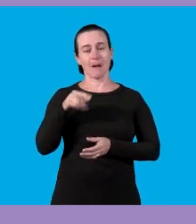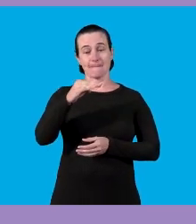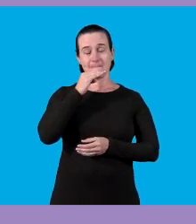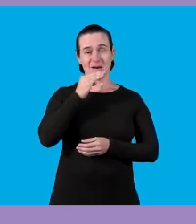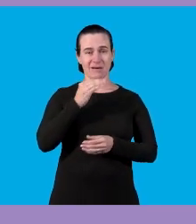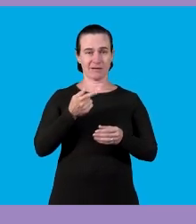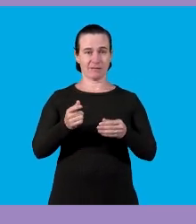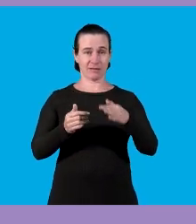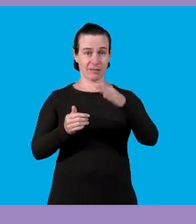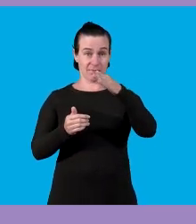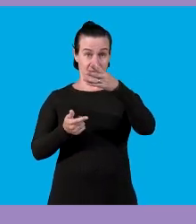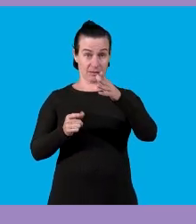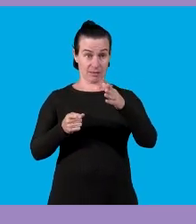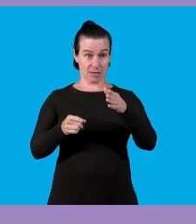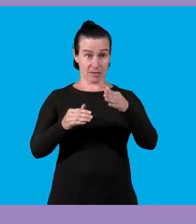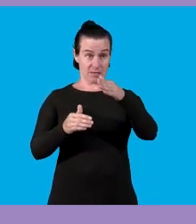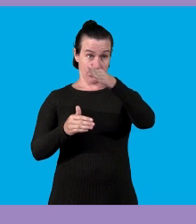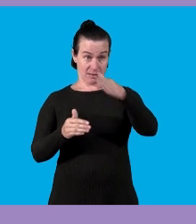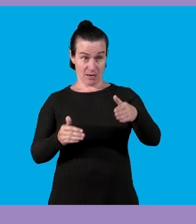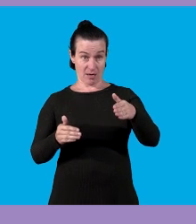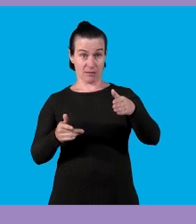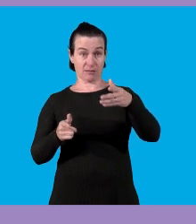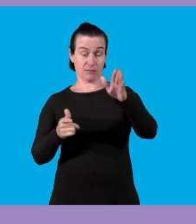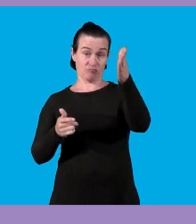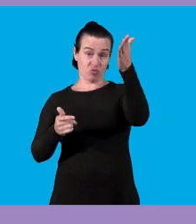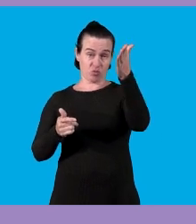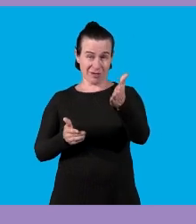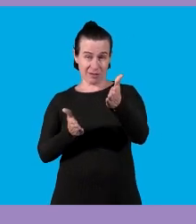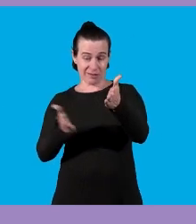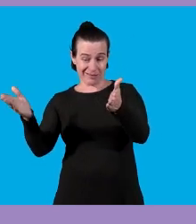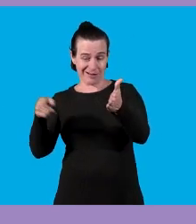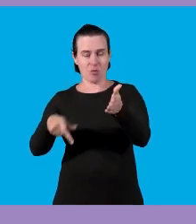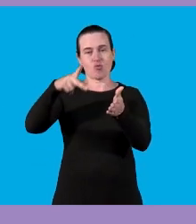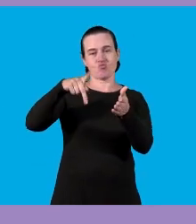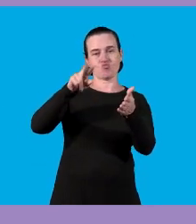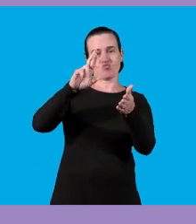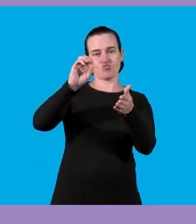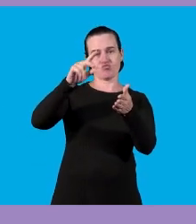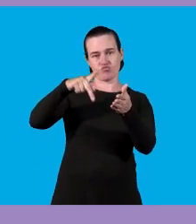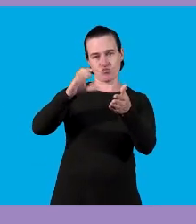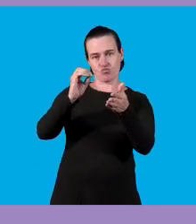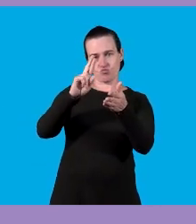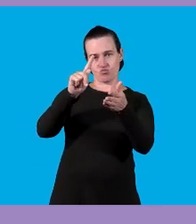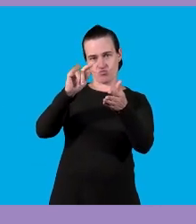proportion. Let me write that so that we remember that sides are in proportion.